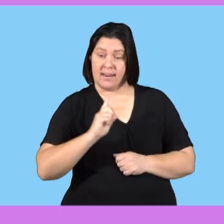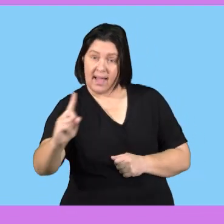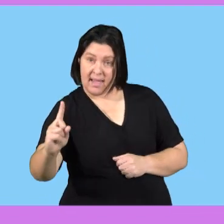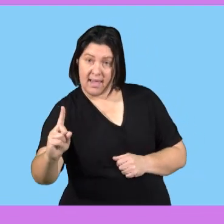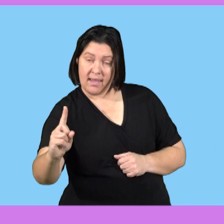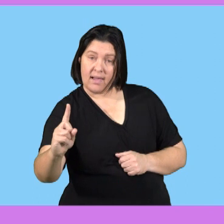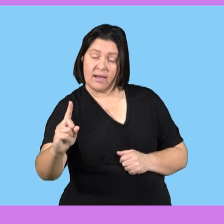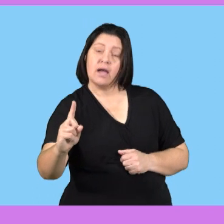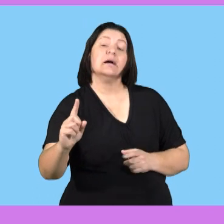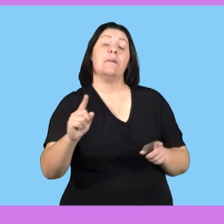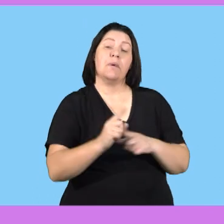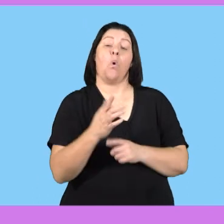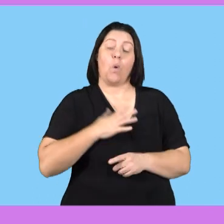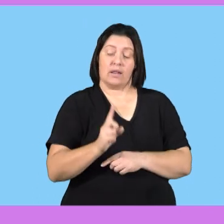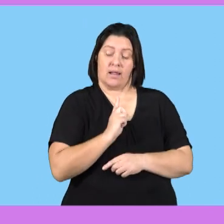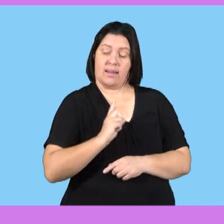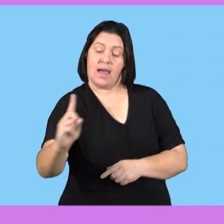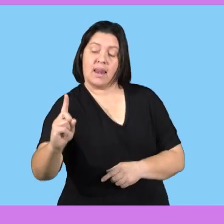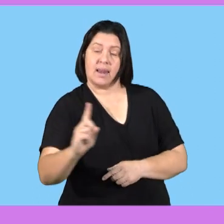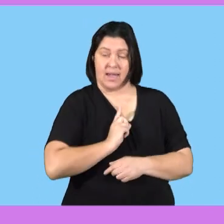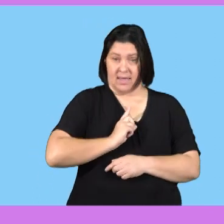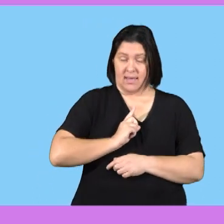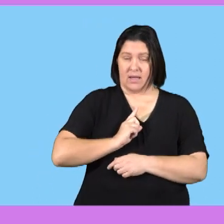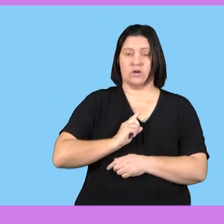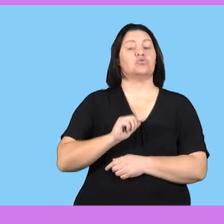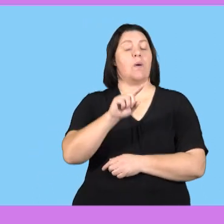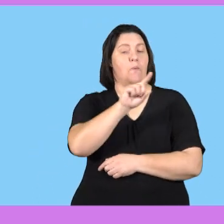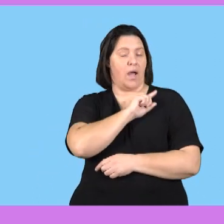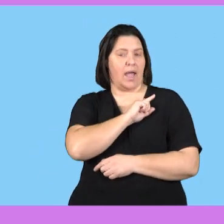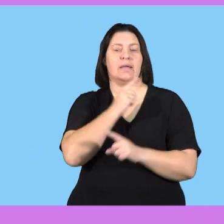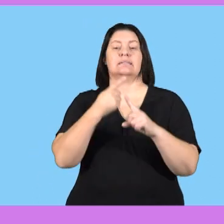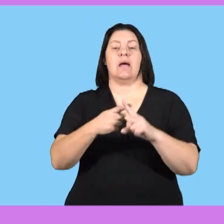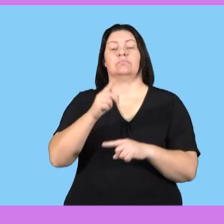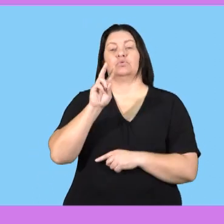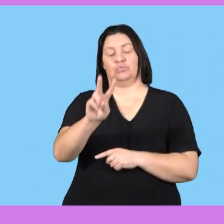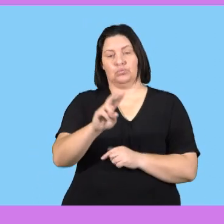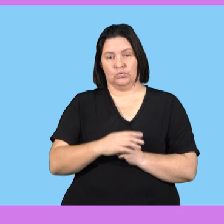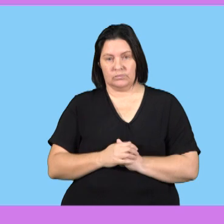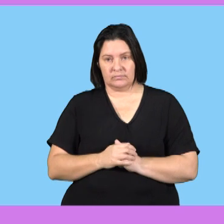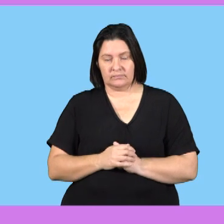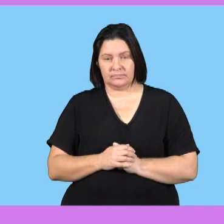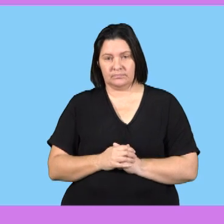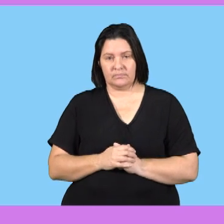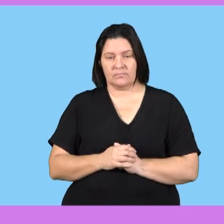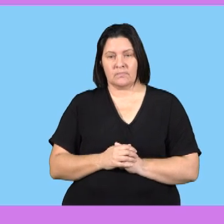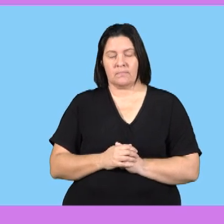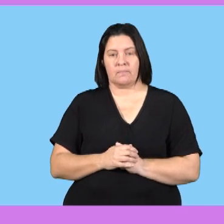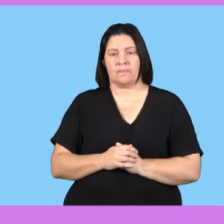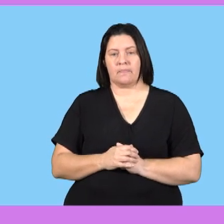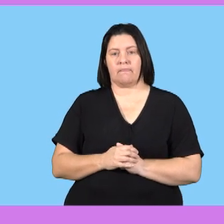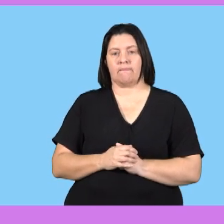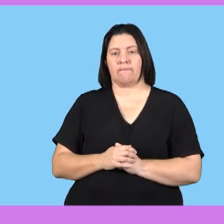remember, this is only one way, and we indicated it must be for a return. So therefore, take your 512